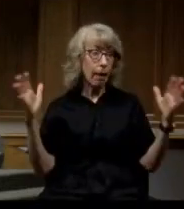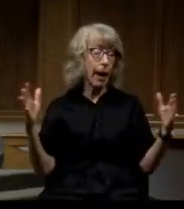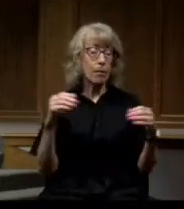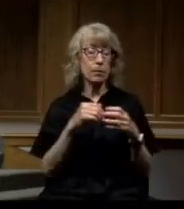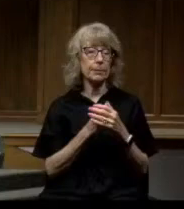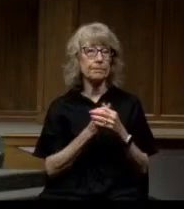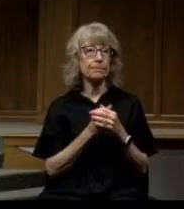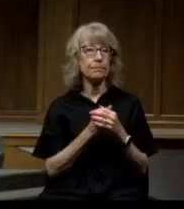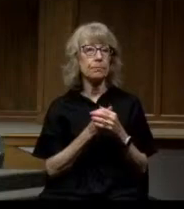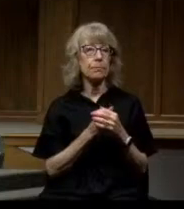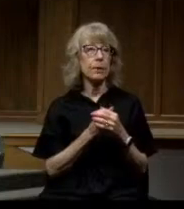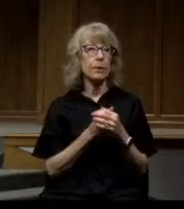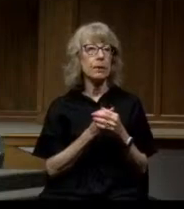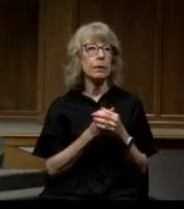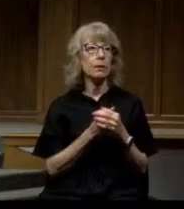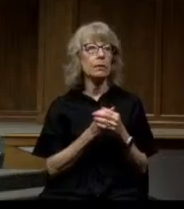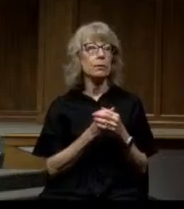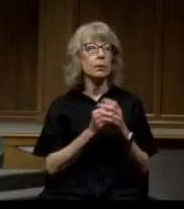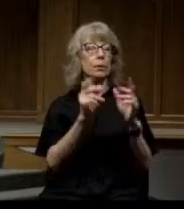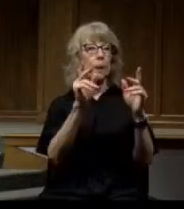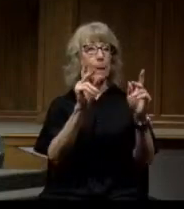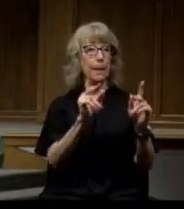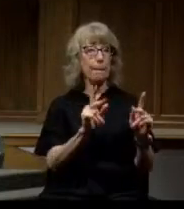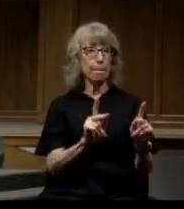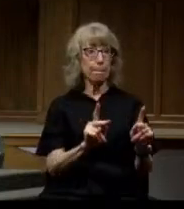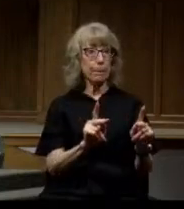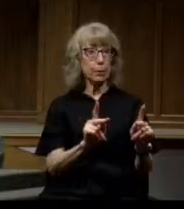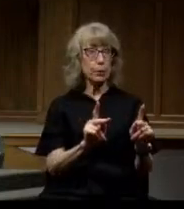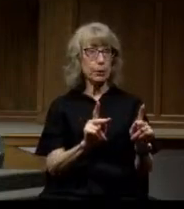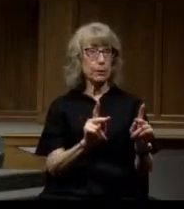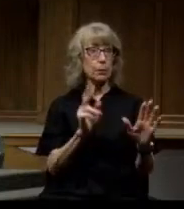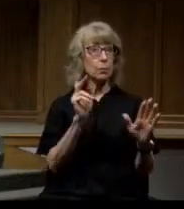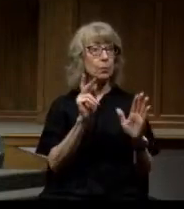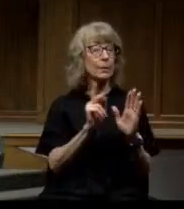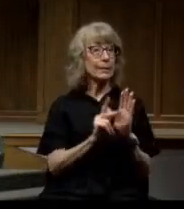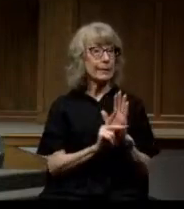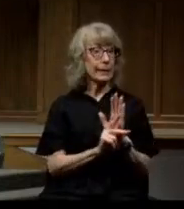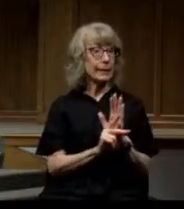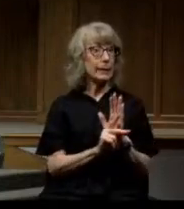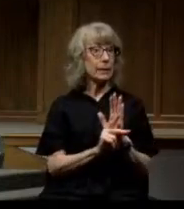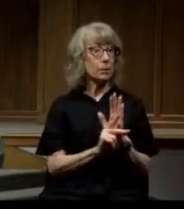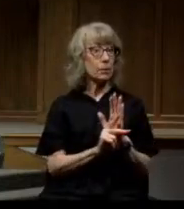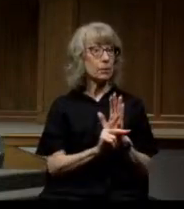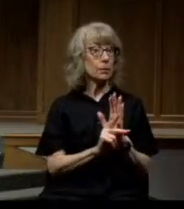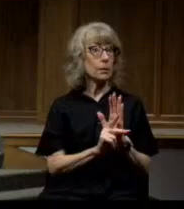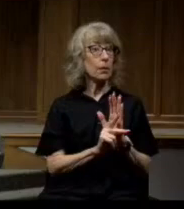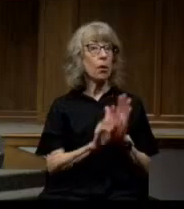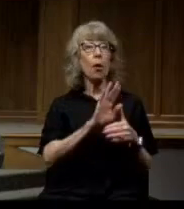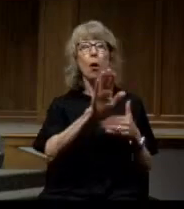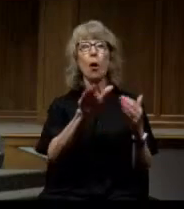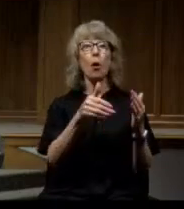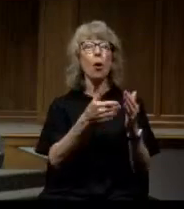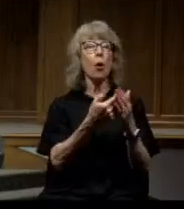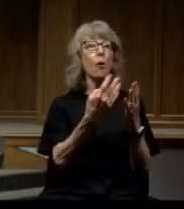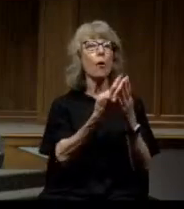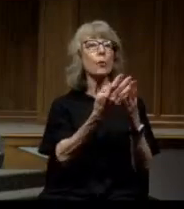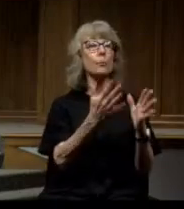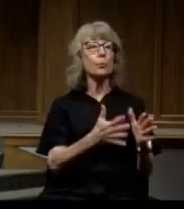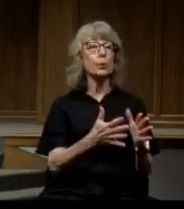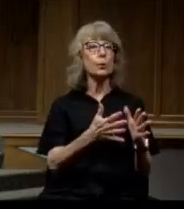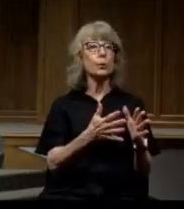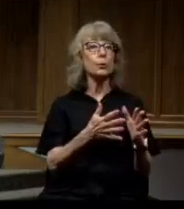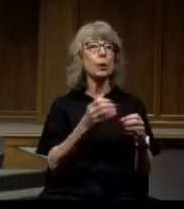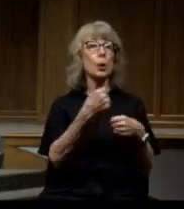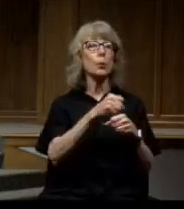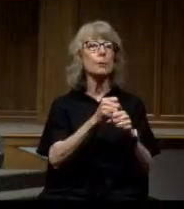and apparently someone was actually being executed that night, going to the electric chair. So later he asked a fellow